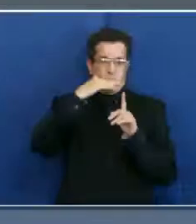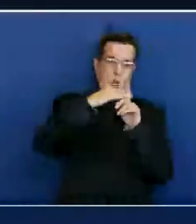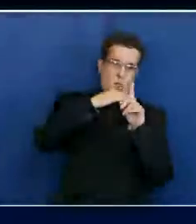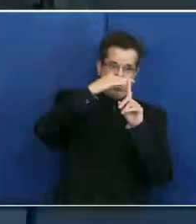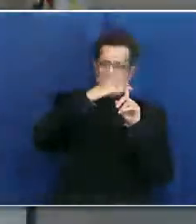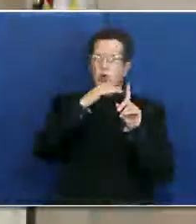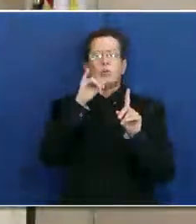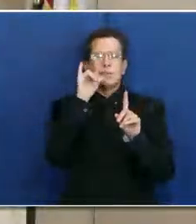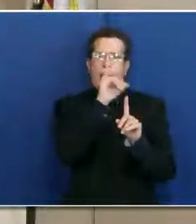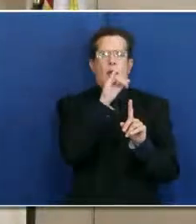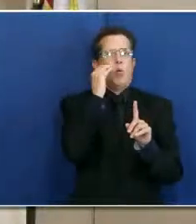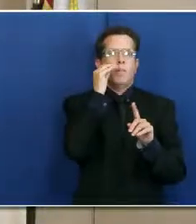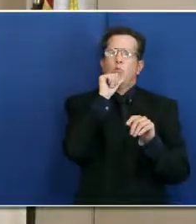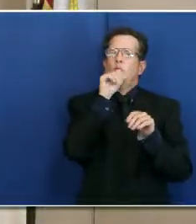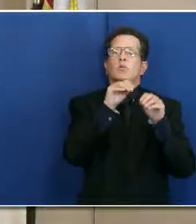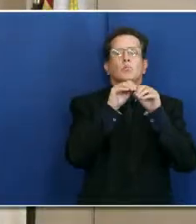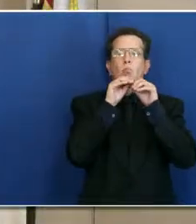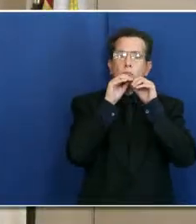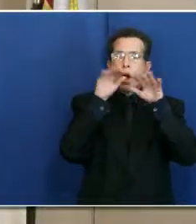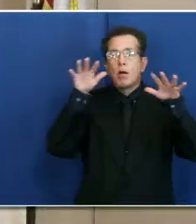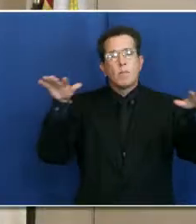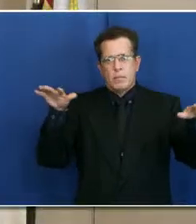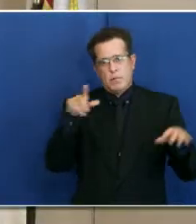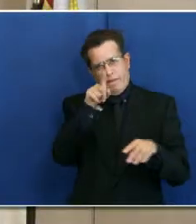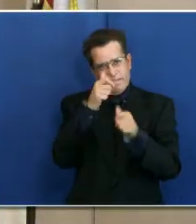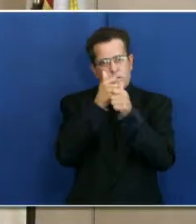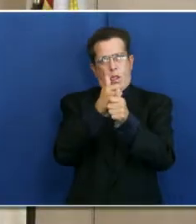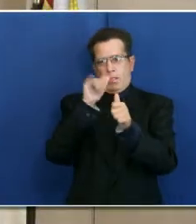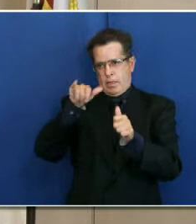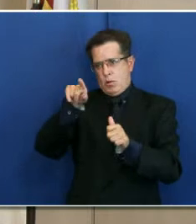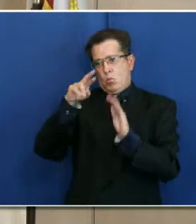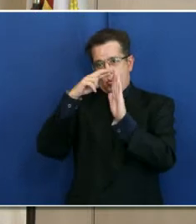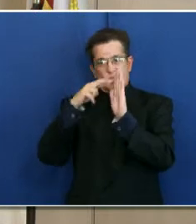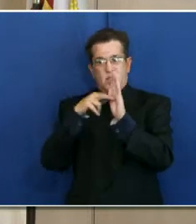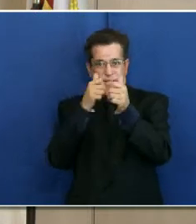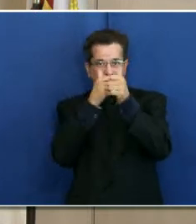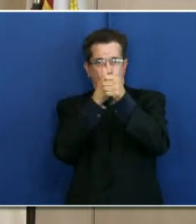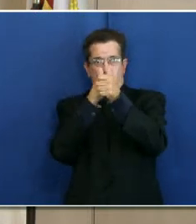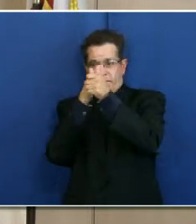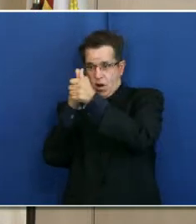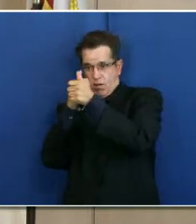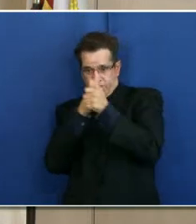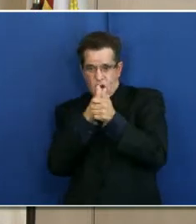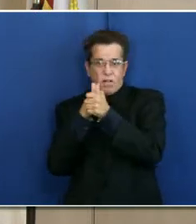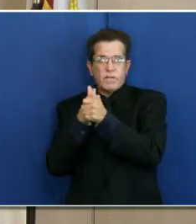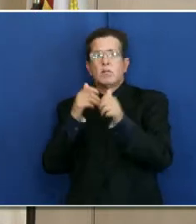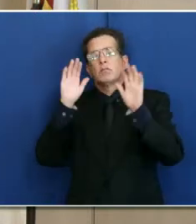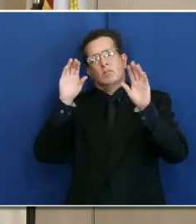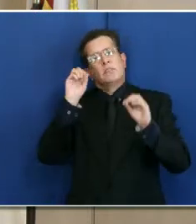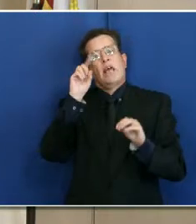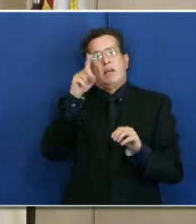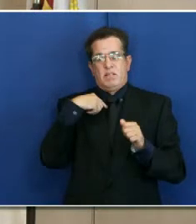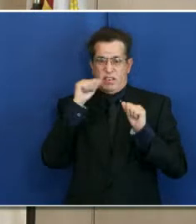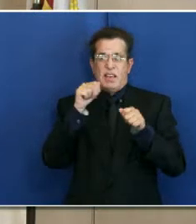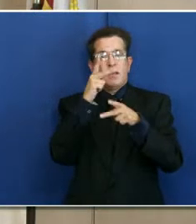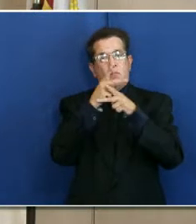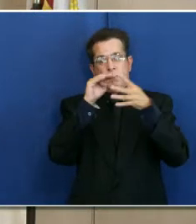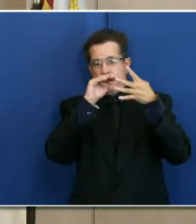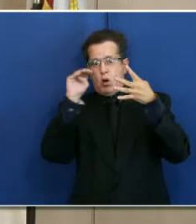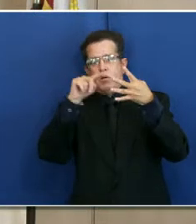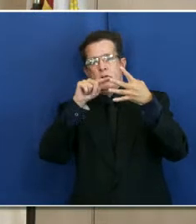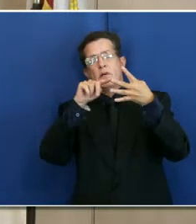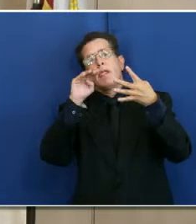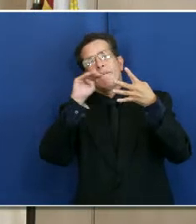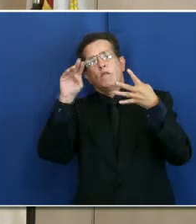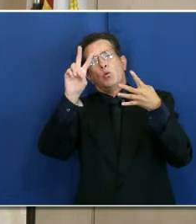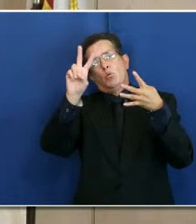So only by being vigilant with these strategies will San Diego County be able to maintain our current Tier 2